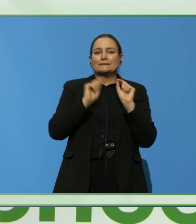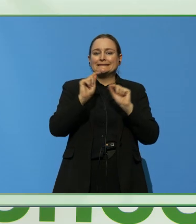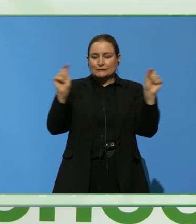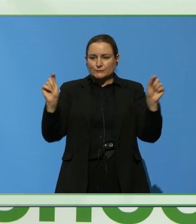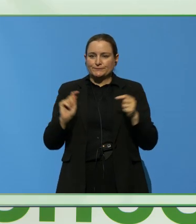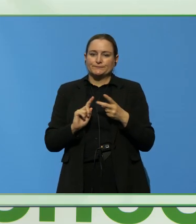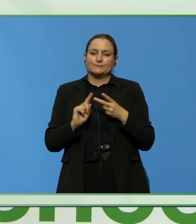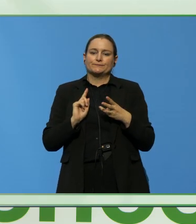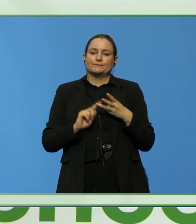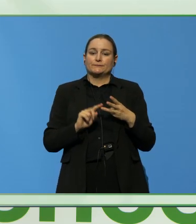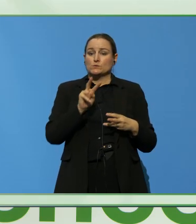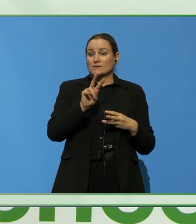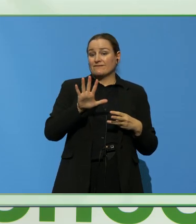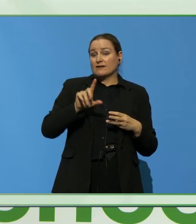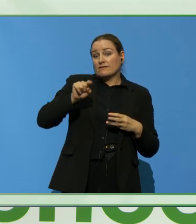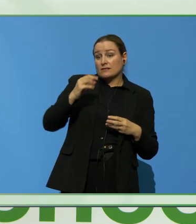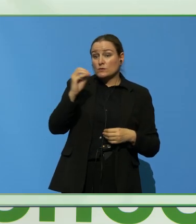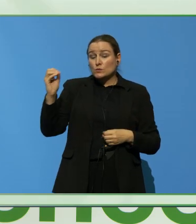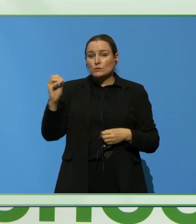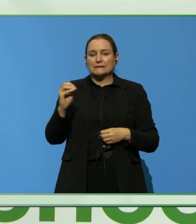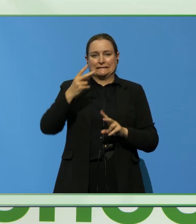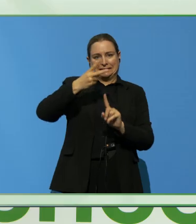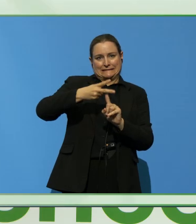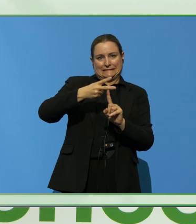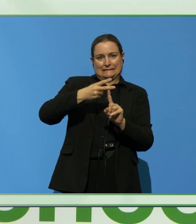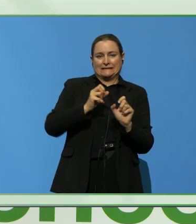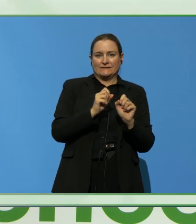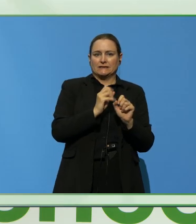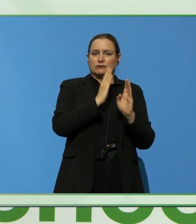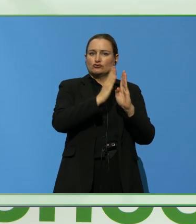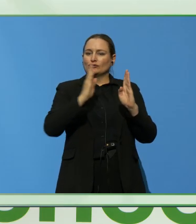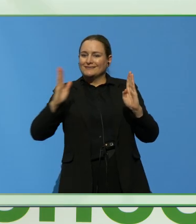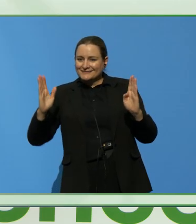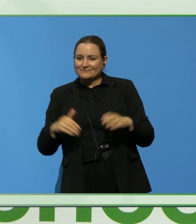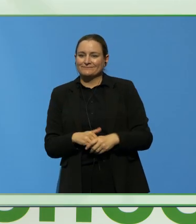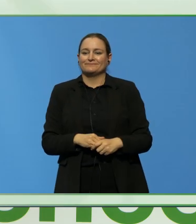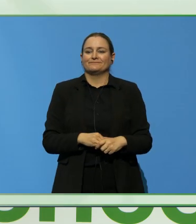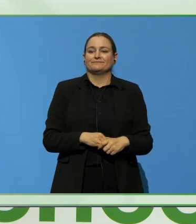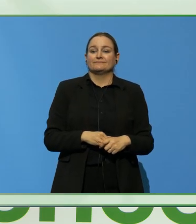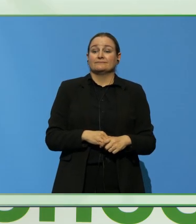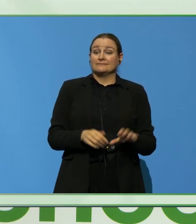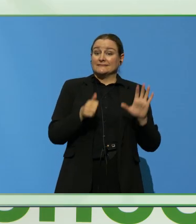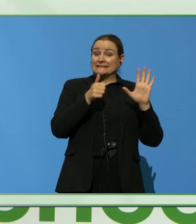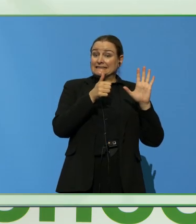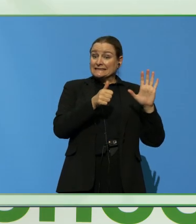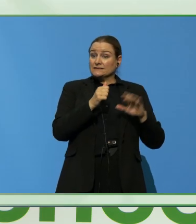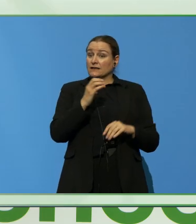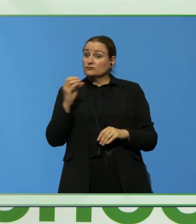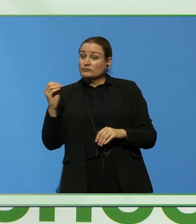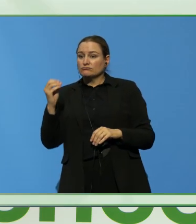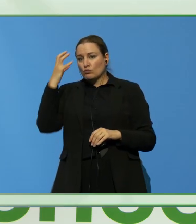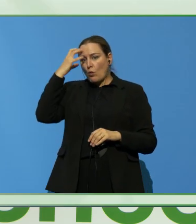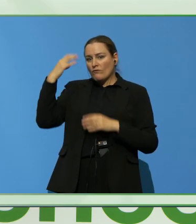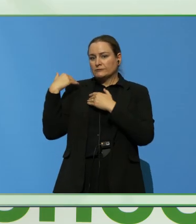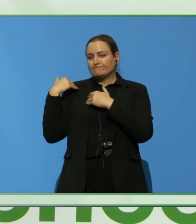than 600 state-run or public service broadcasters, and we have one present here with us from Austria, which operate